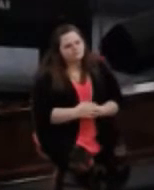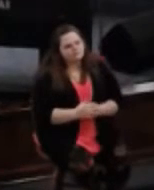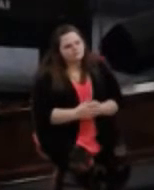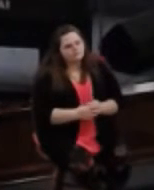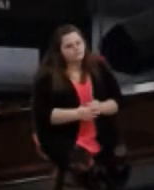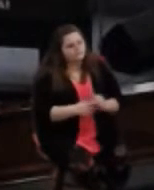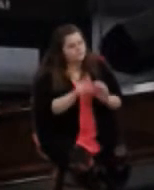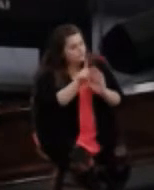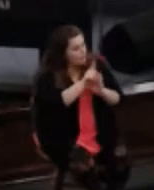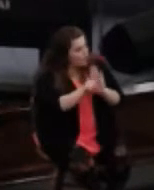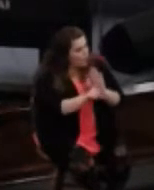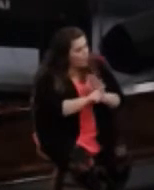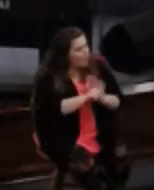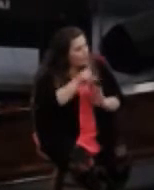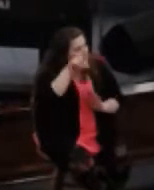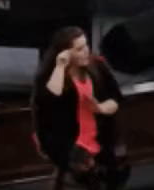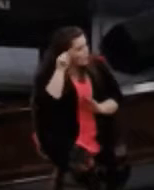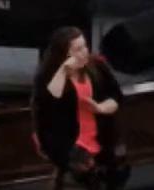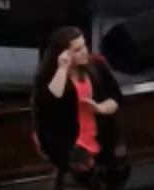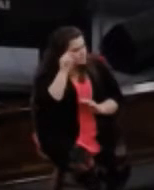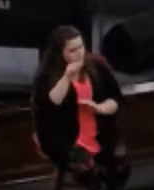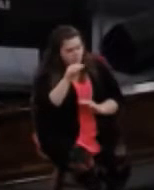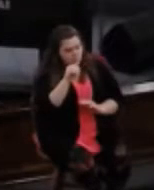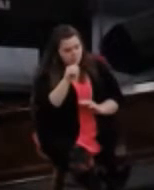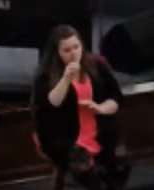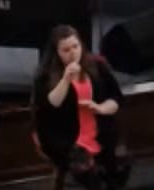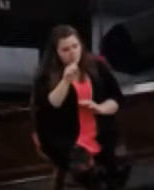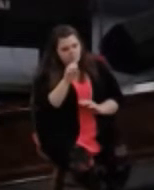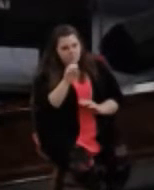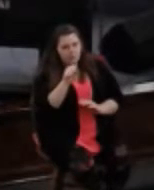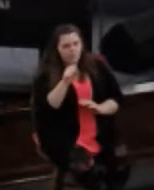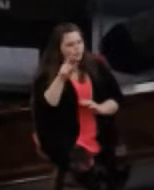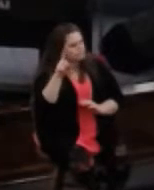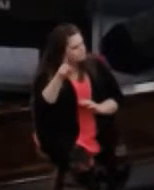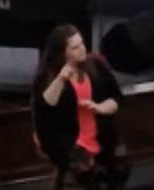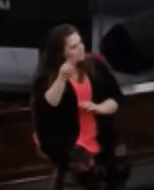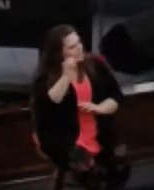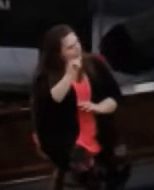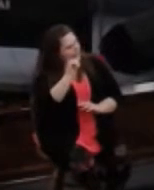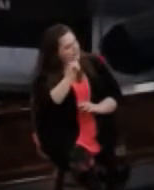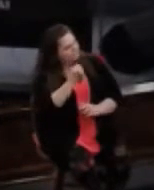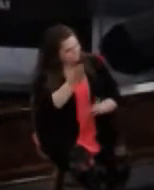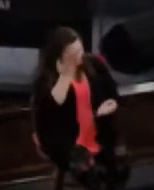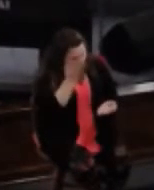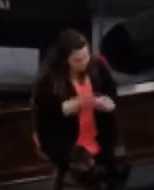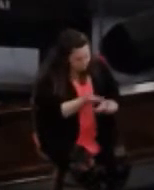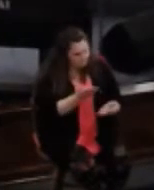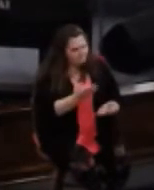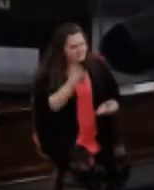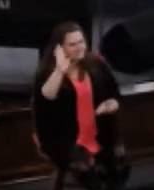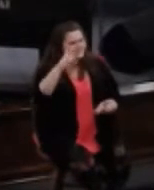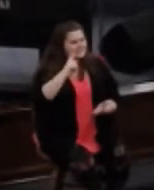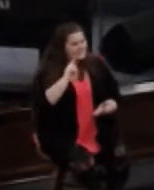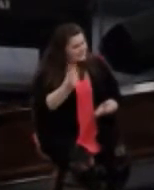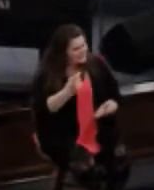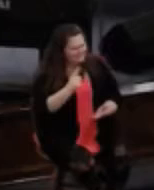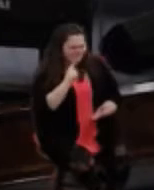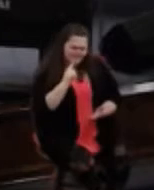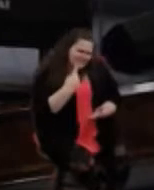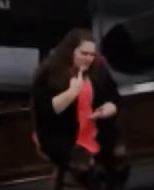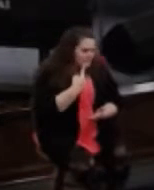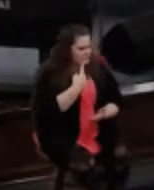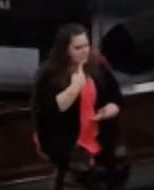The law of Moses drove home the seriousness of sin. And as